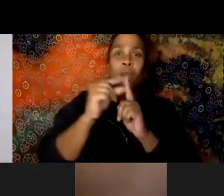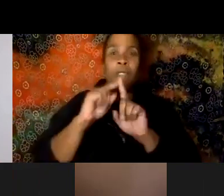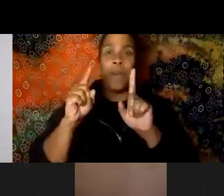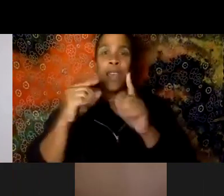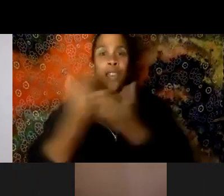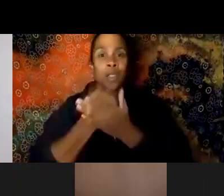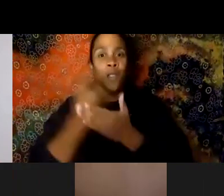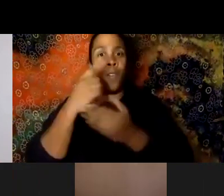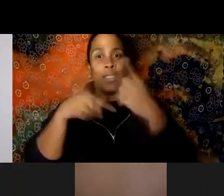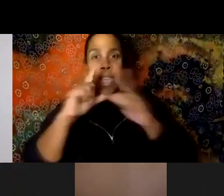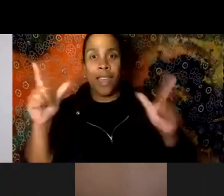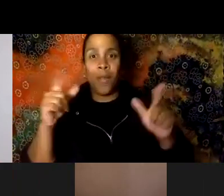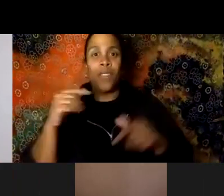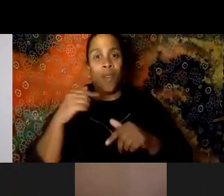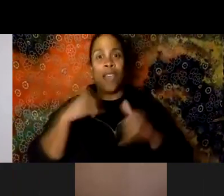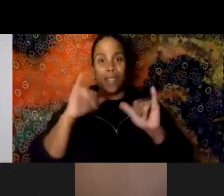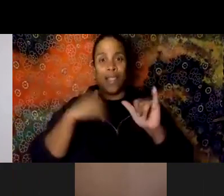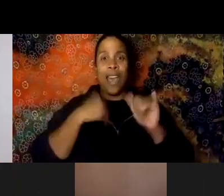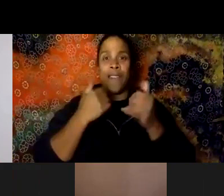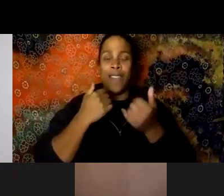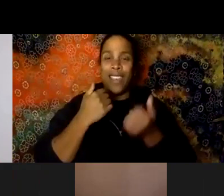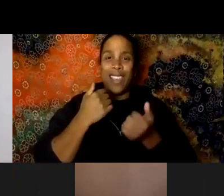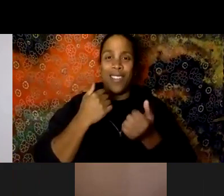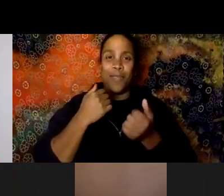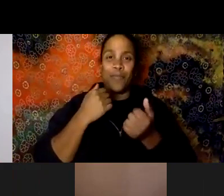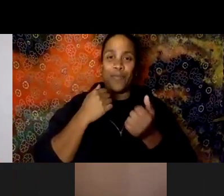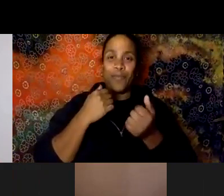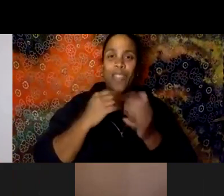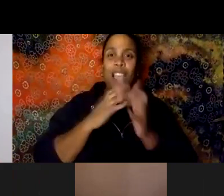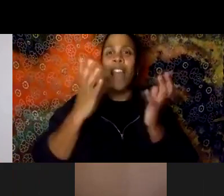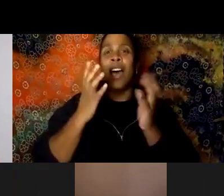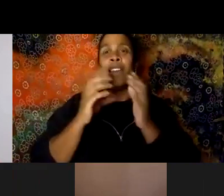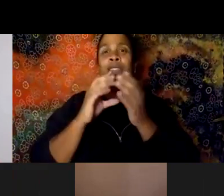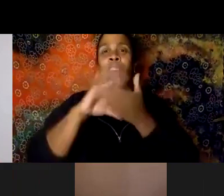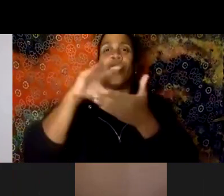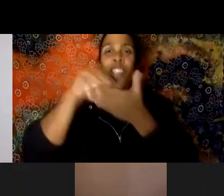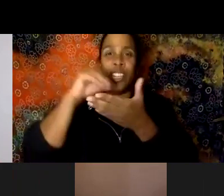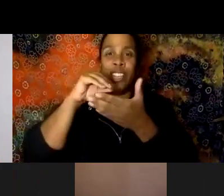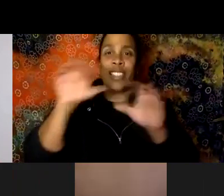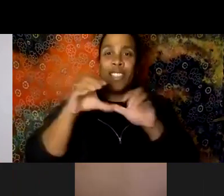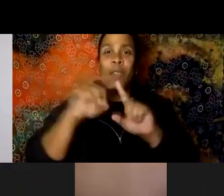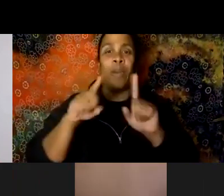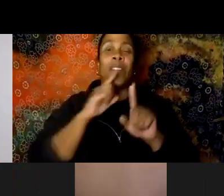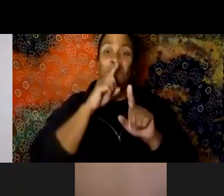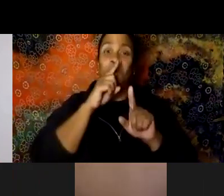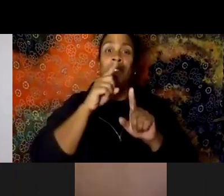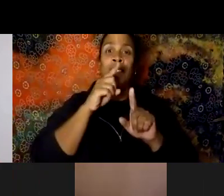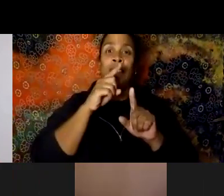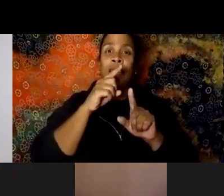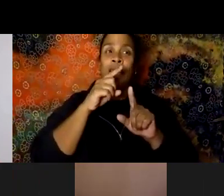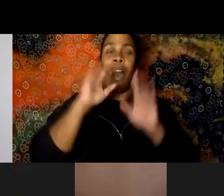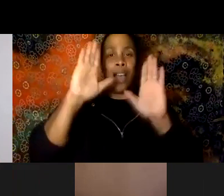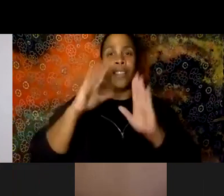new words, but new for sign language. So I still have, you know, a lot of learning to do, but it's